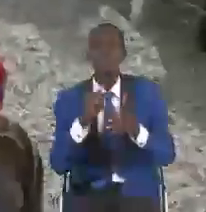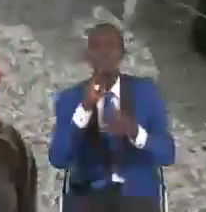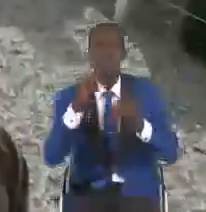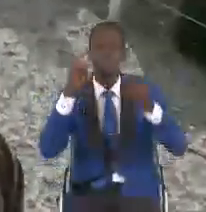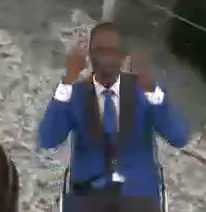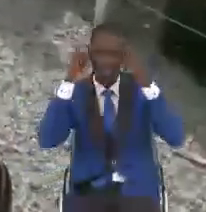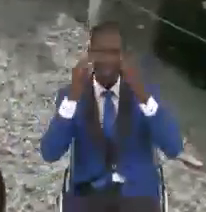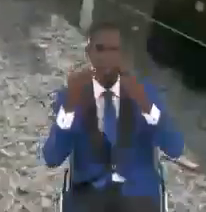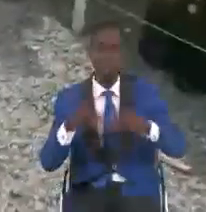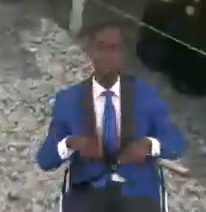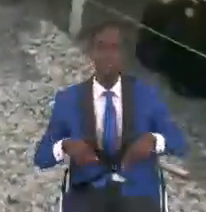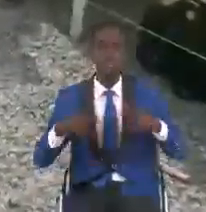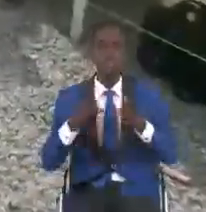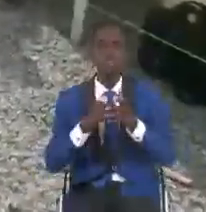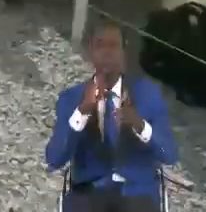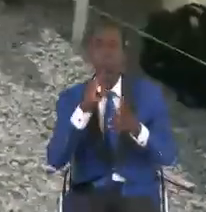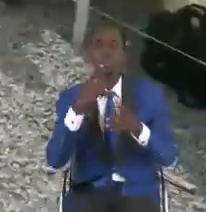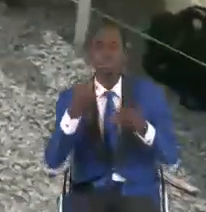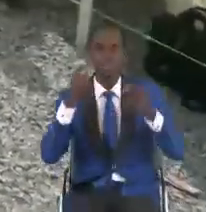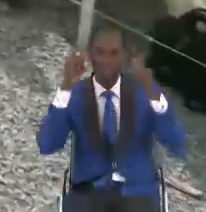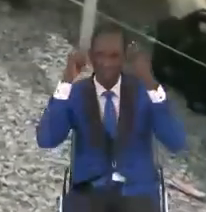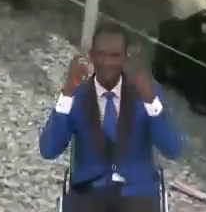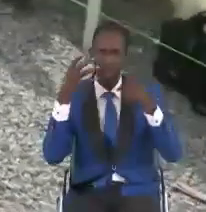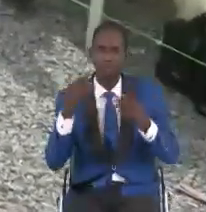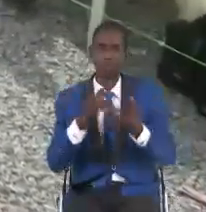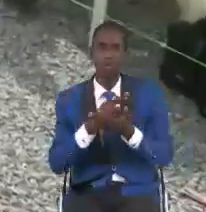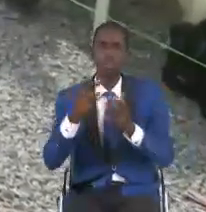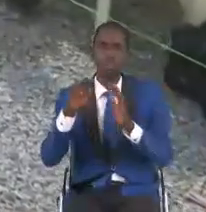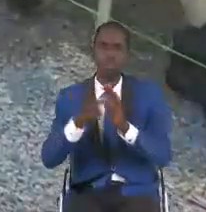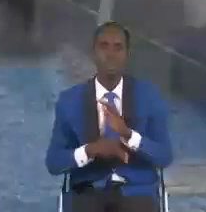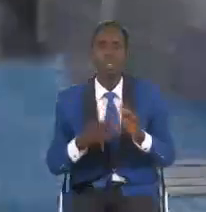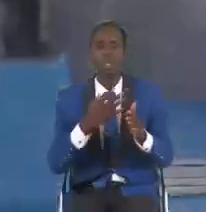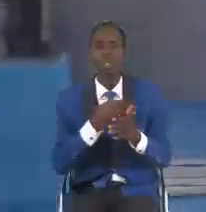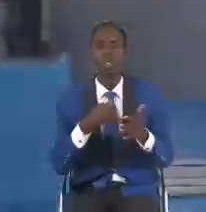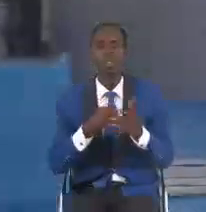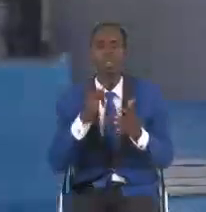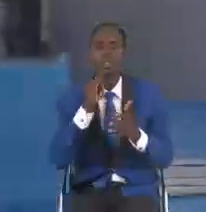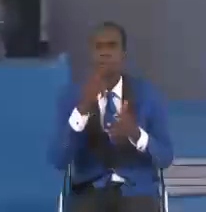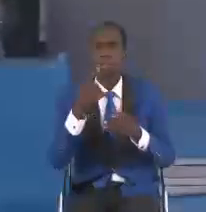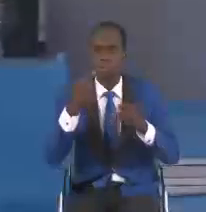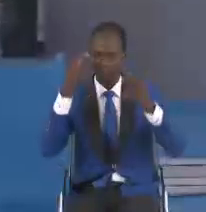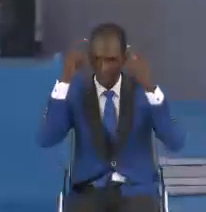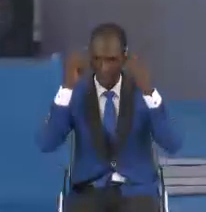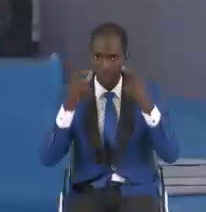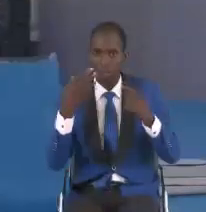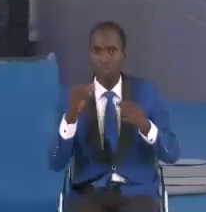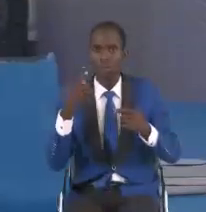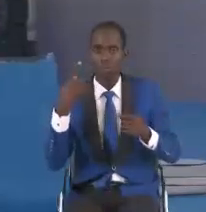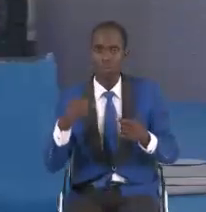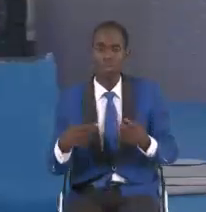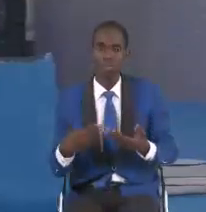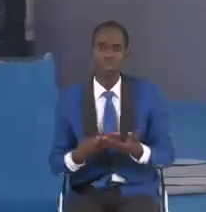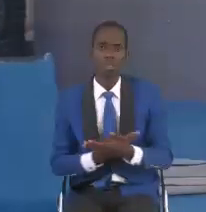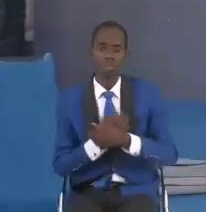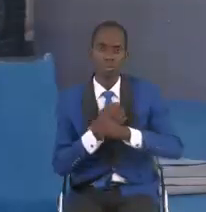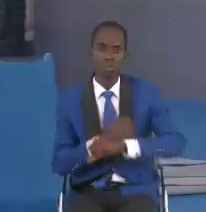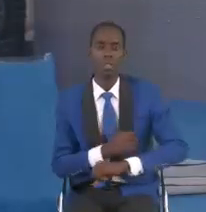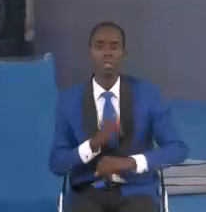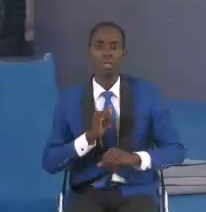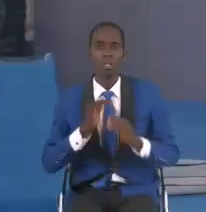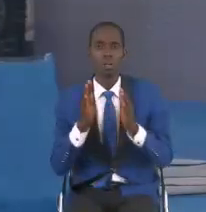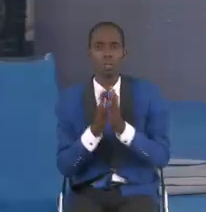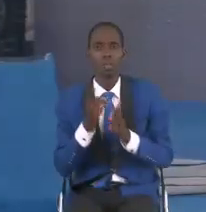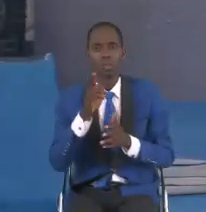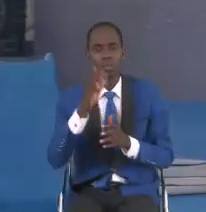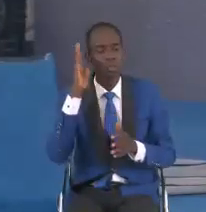life. It's the crown of righteousness. And it's the crown for the shepherd. And I pray you'll not miss